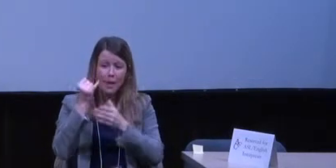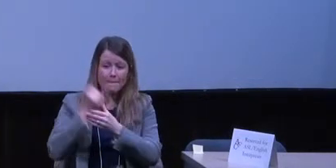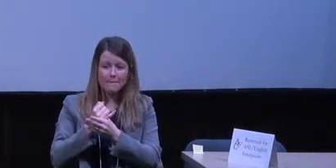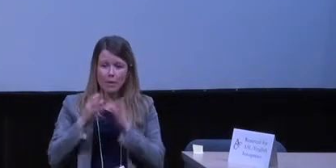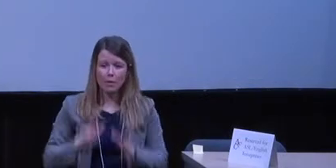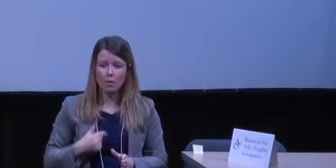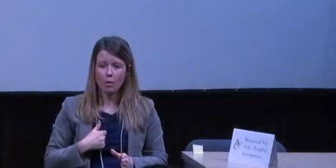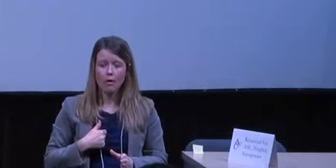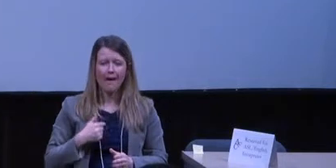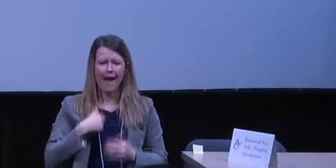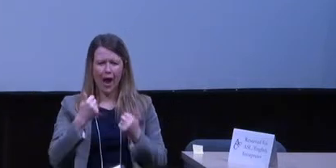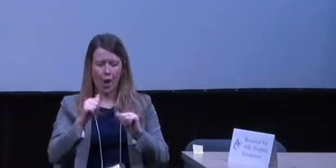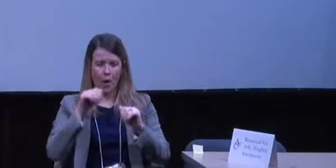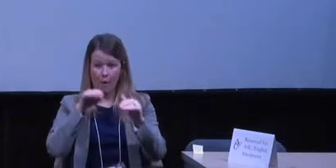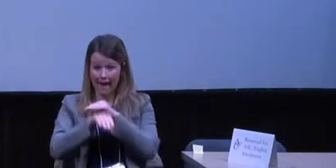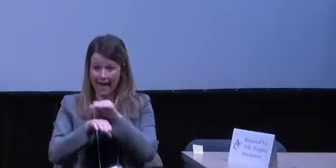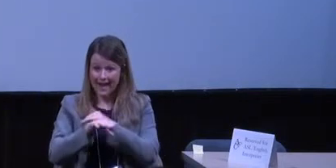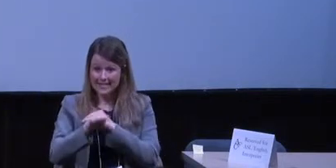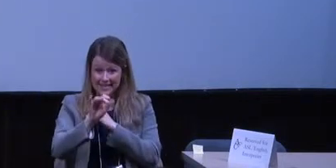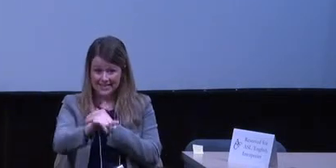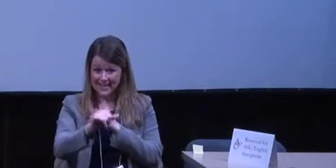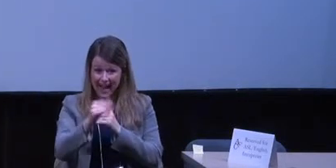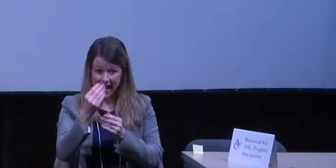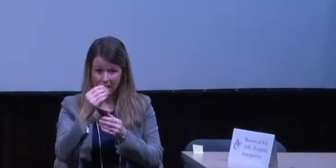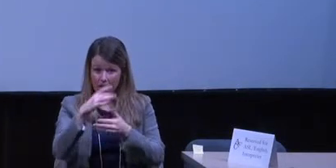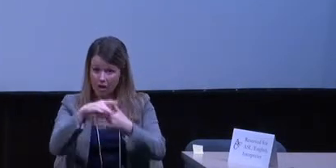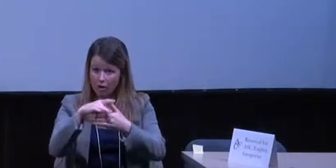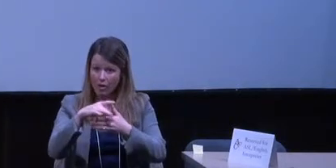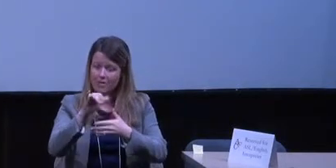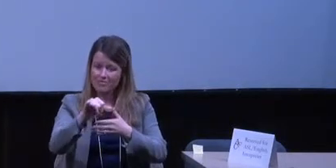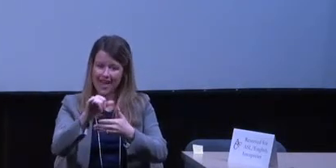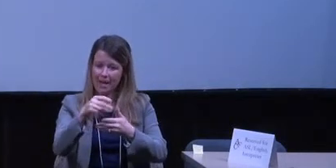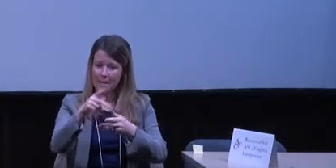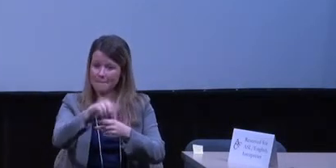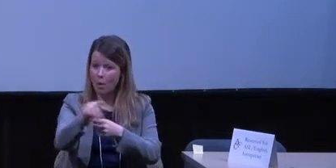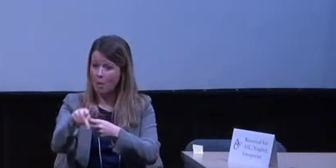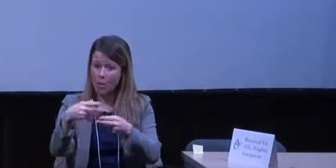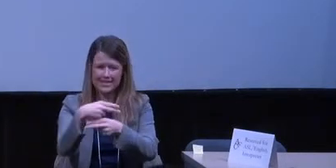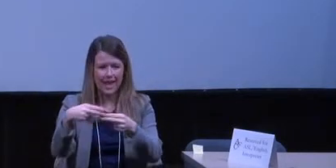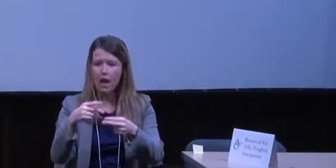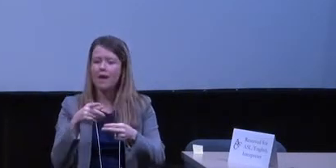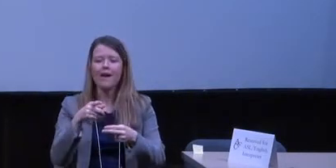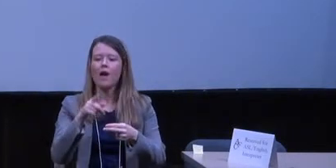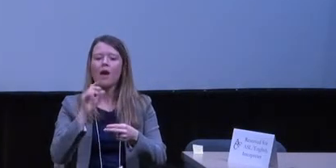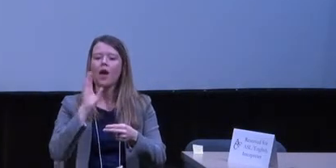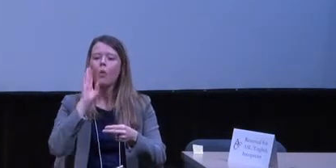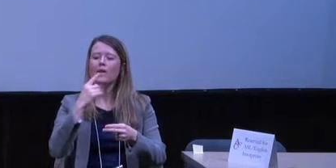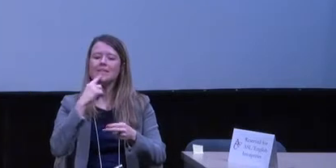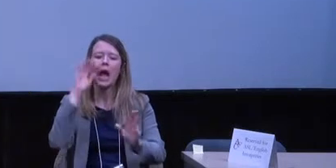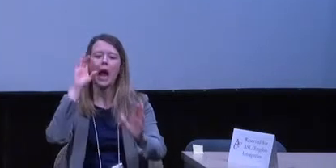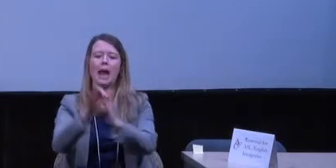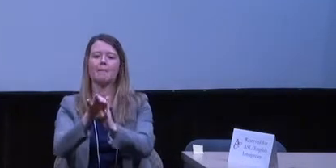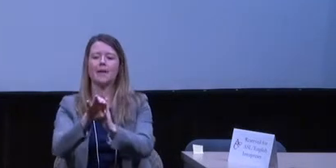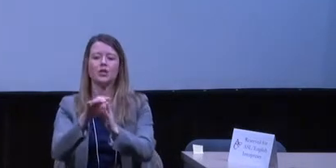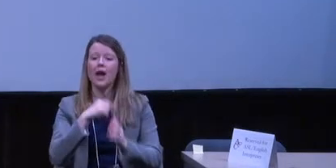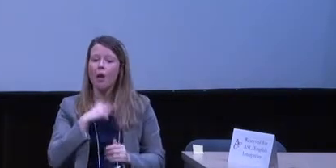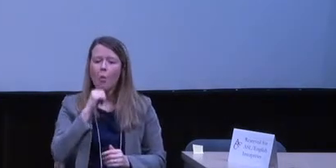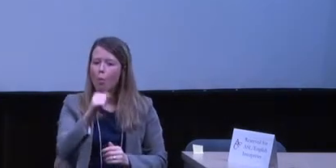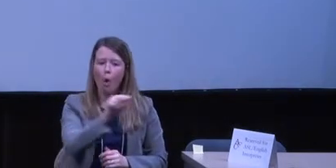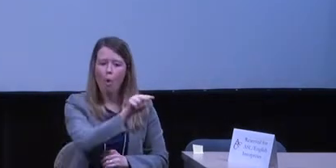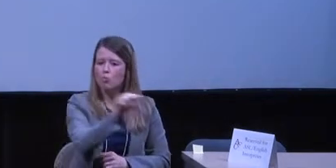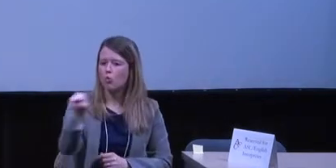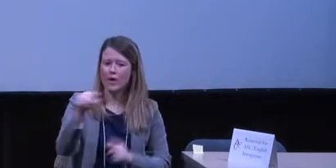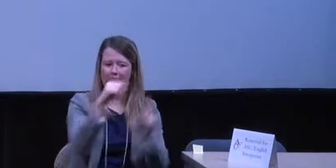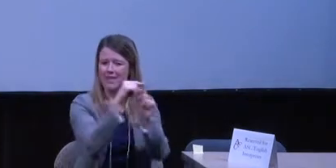trying to access that content, it's just going to say that it's an image. I'm not going to get that text. So there are some